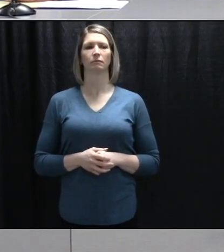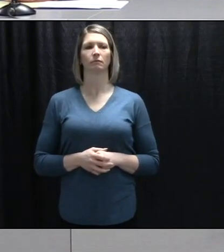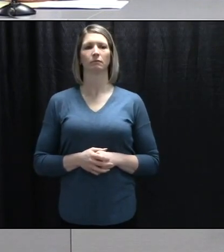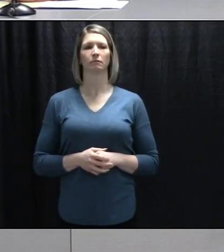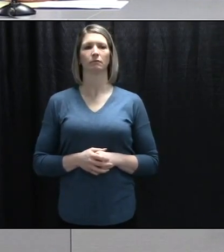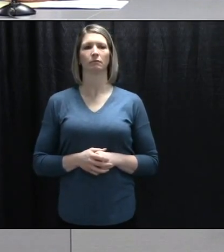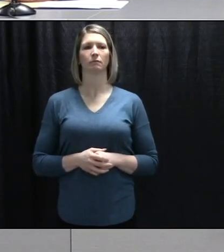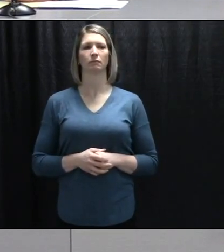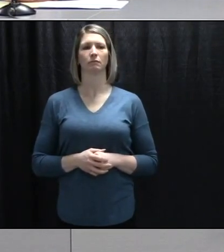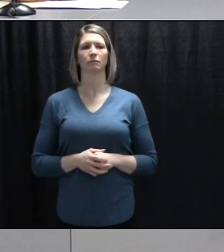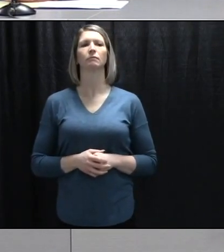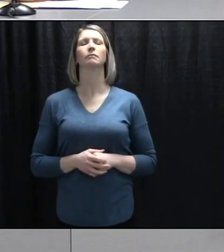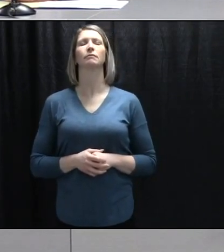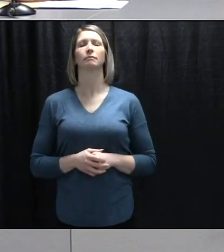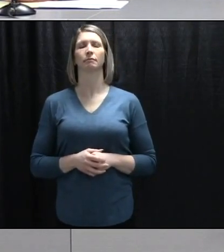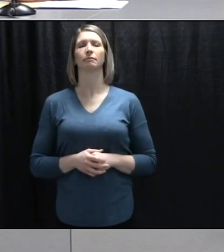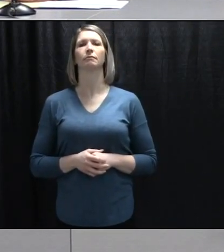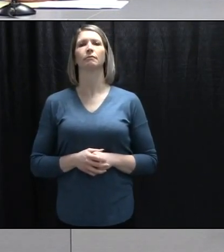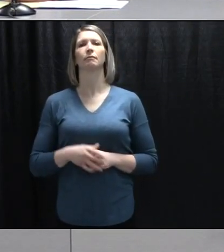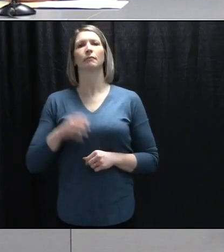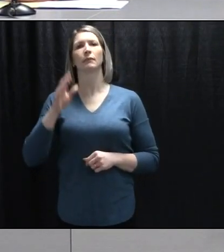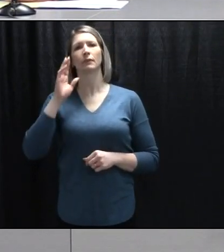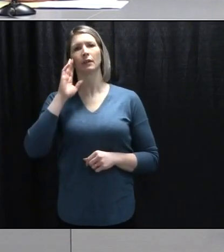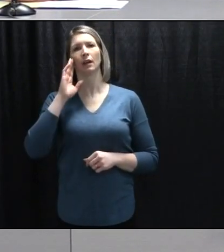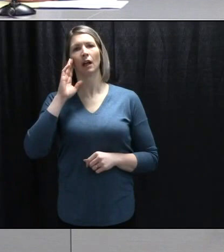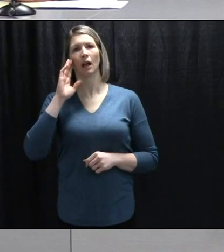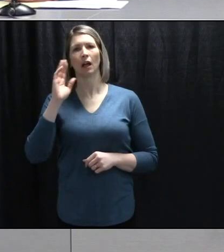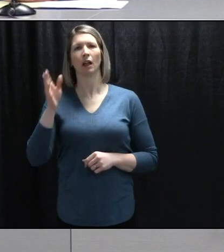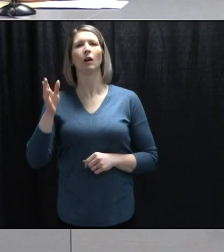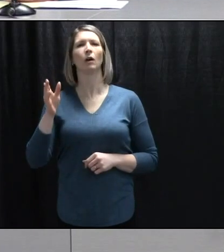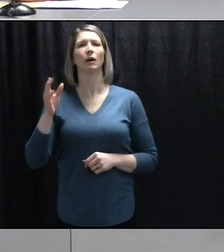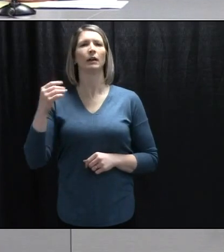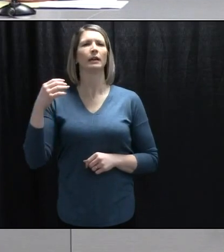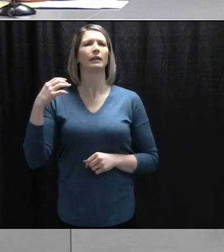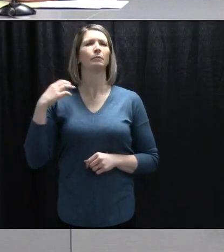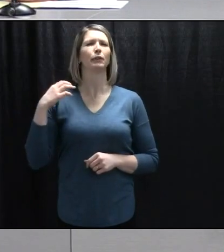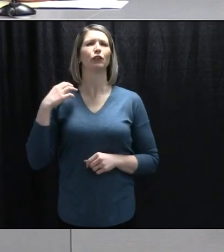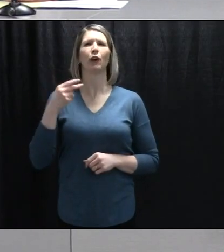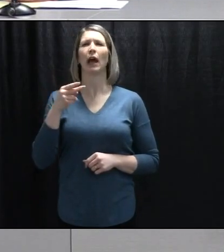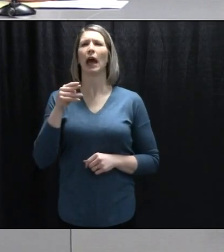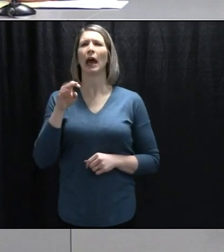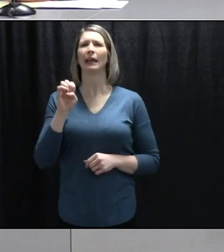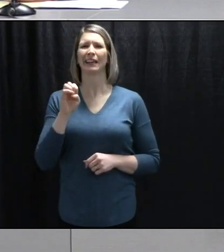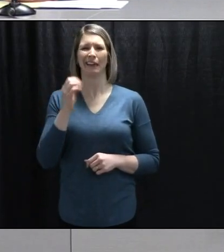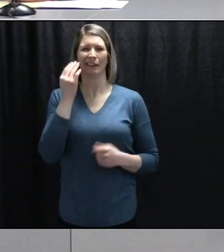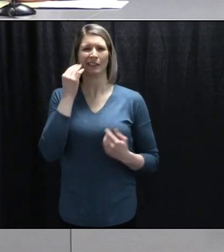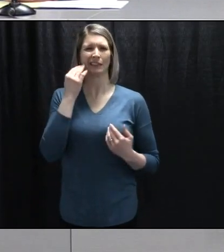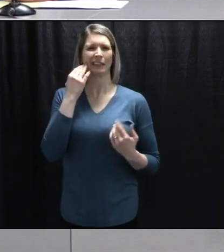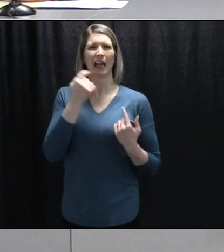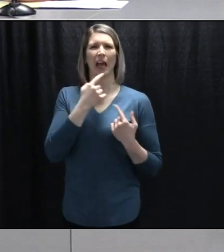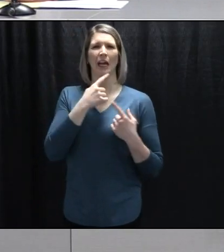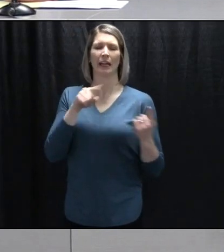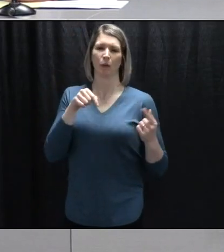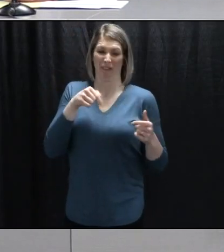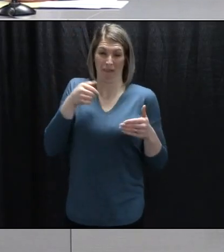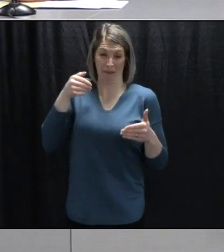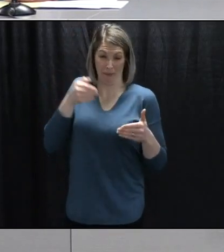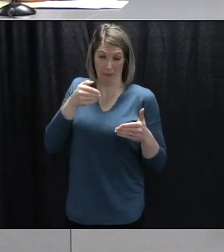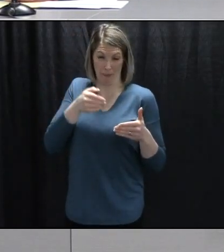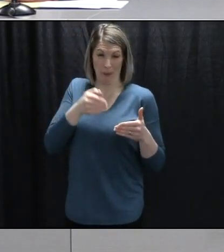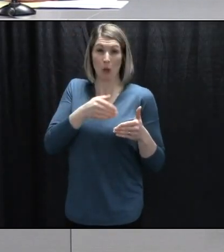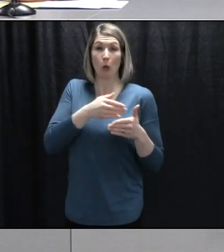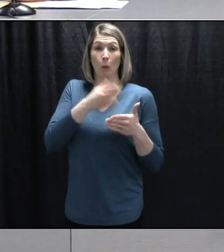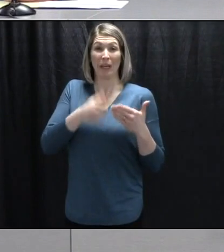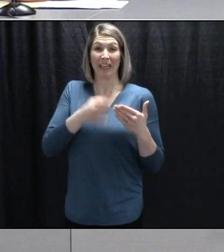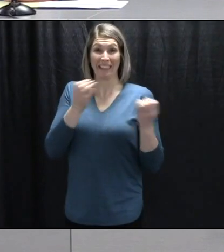Hi, question for Minister Haggie. On your comment that this upcoming weekend is going to be critical for the province, are you basing that